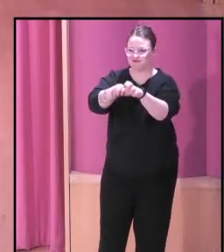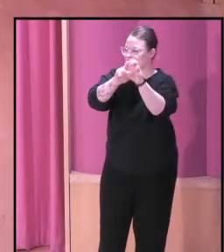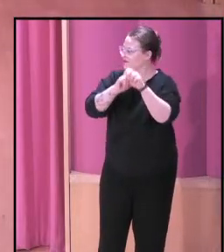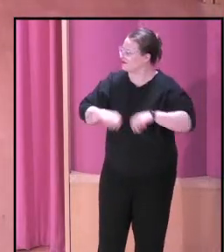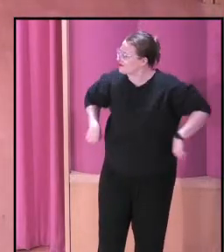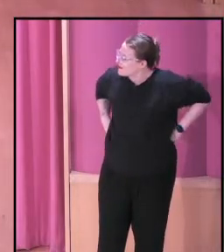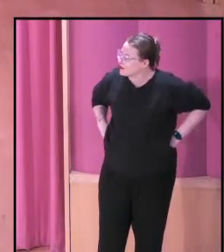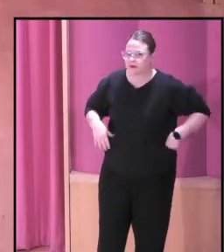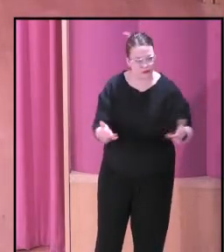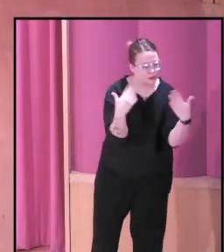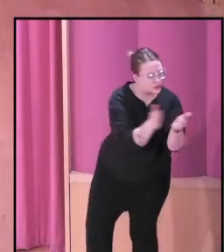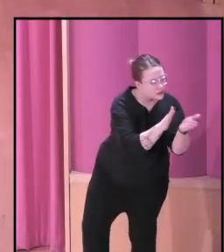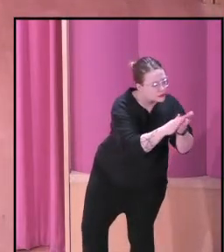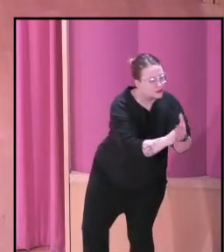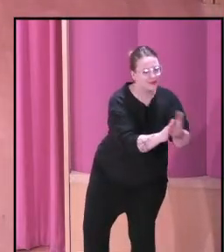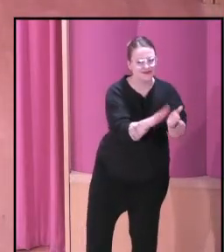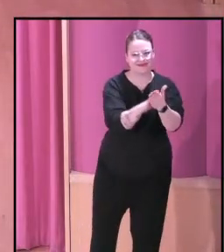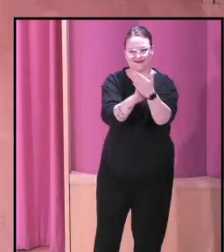Applause point.